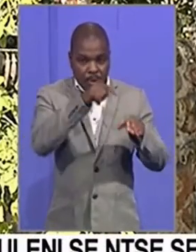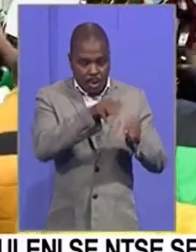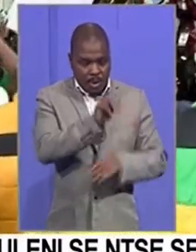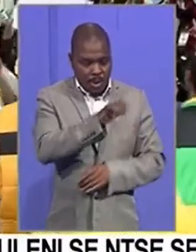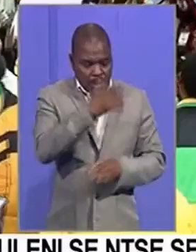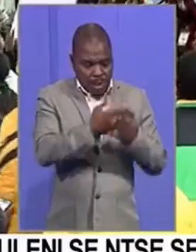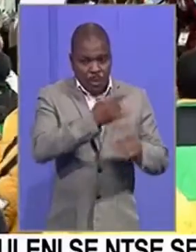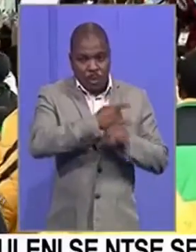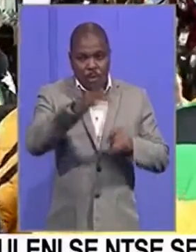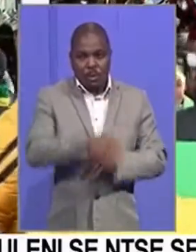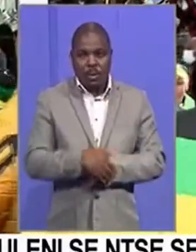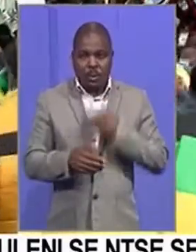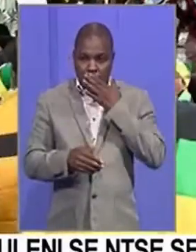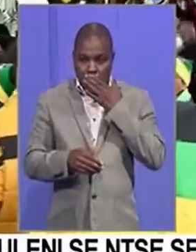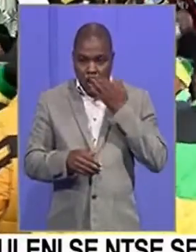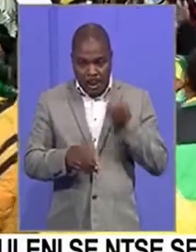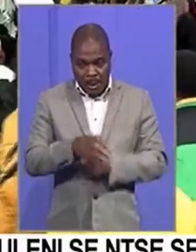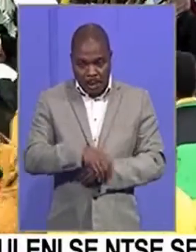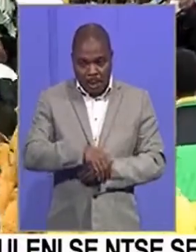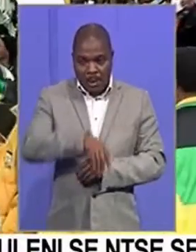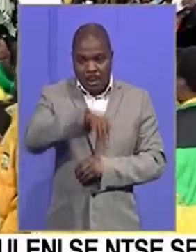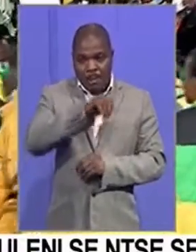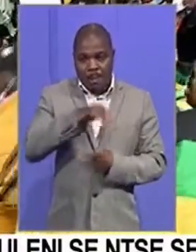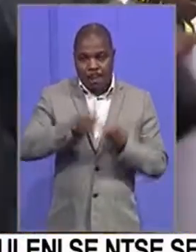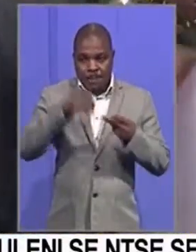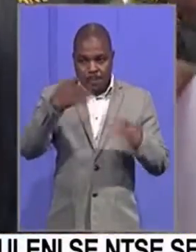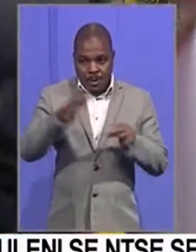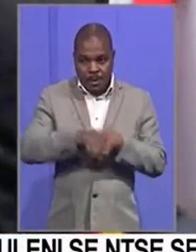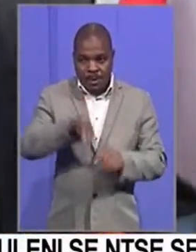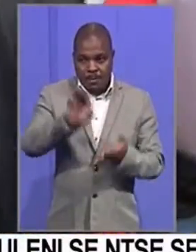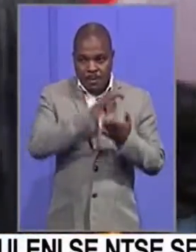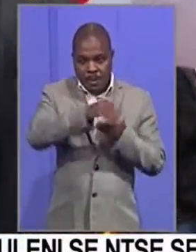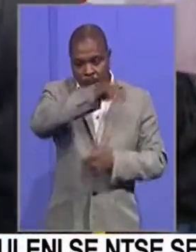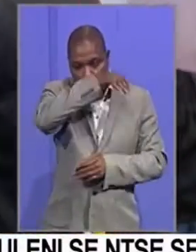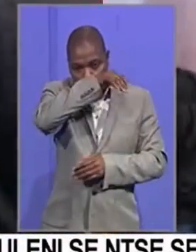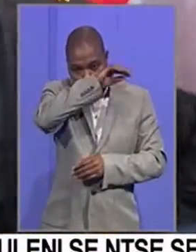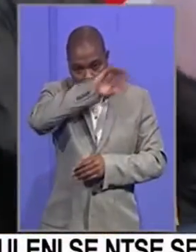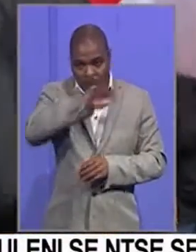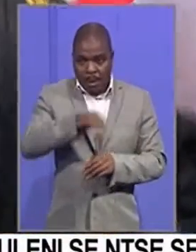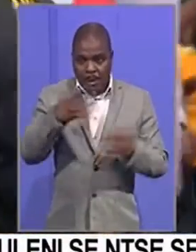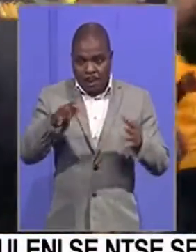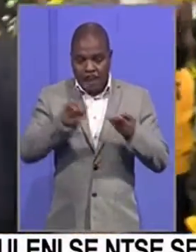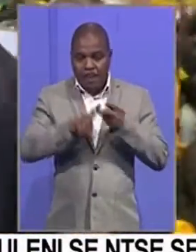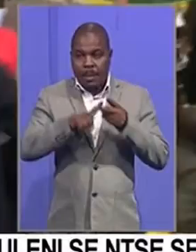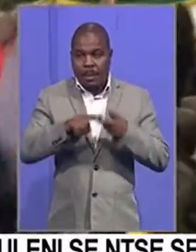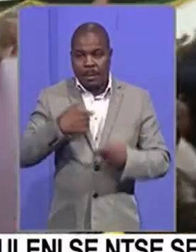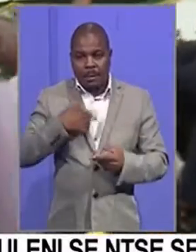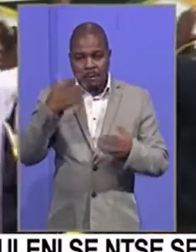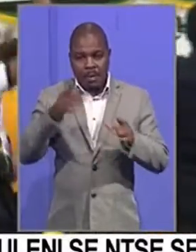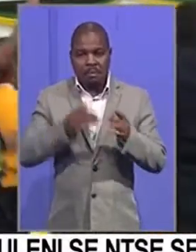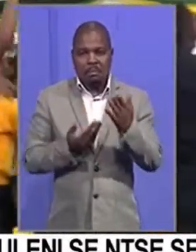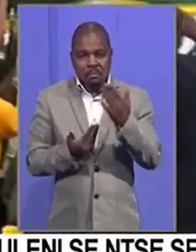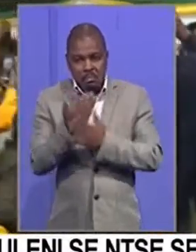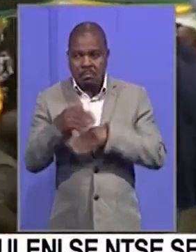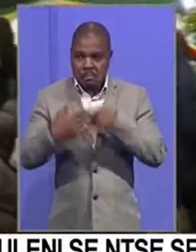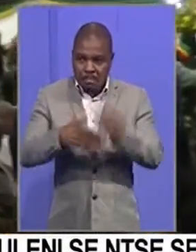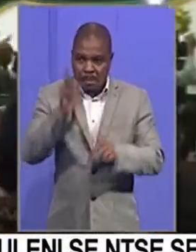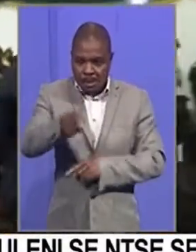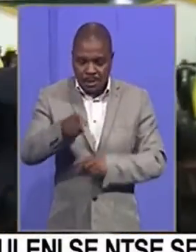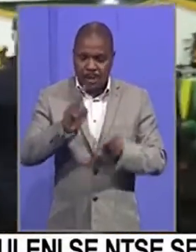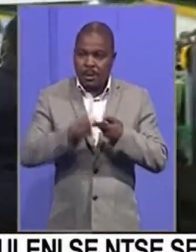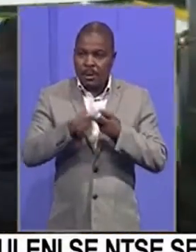Maile. Kamora seboka se fitileng sa ogetha boetapele, moga ga e sa le o le mohatong wa ho intlafatsa e leng sesupo sa